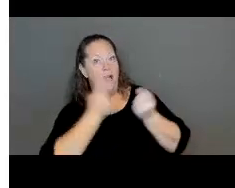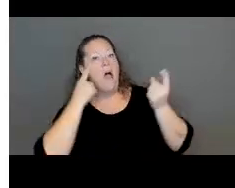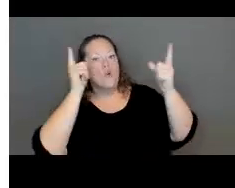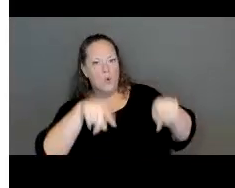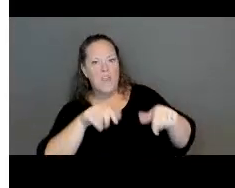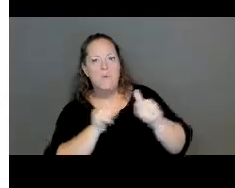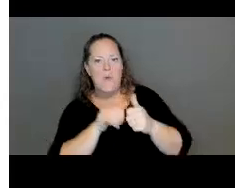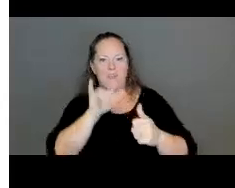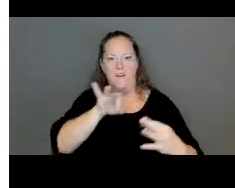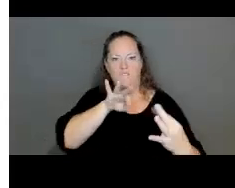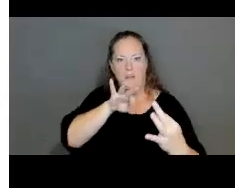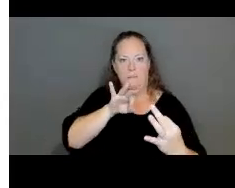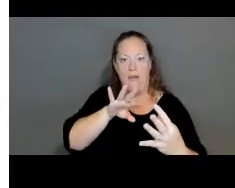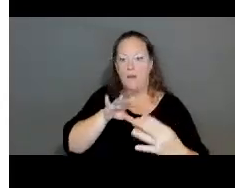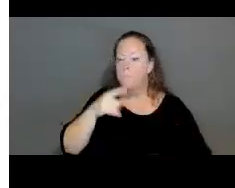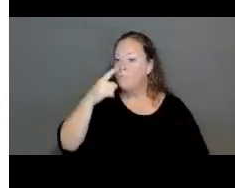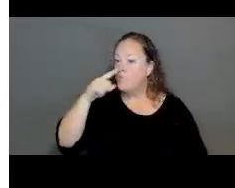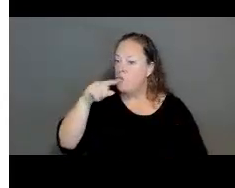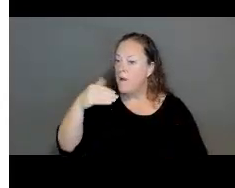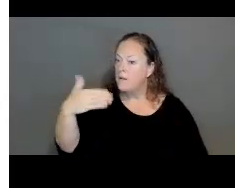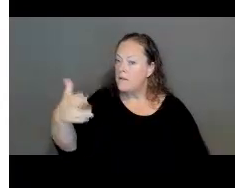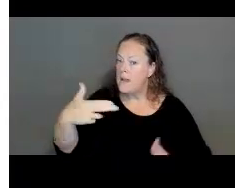próxima.